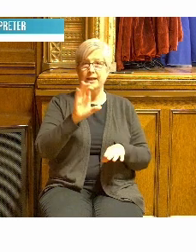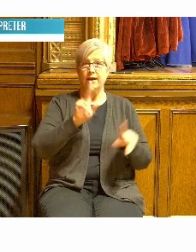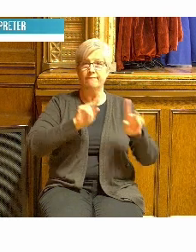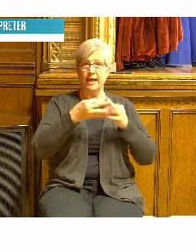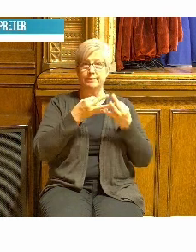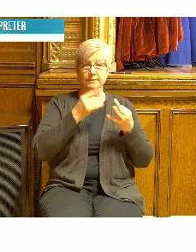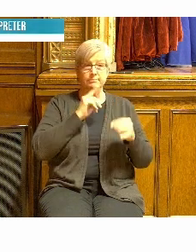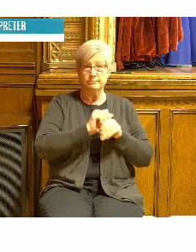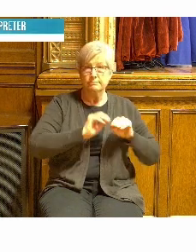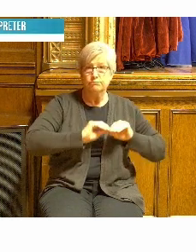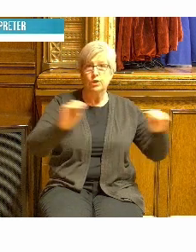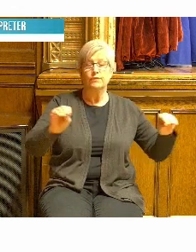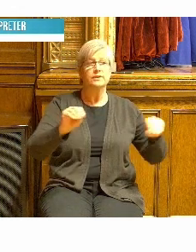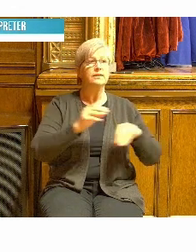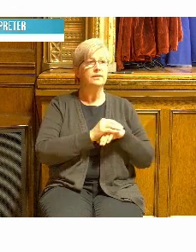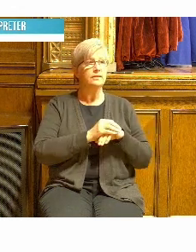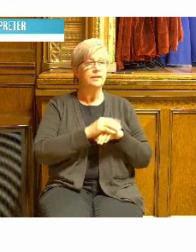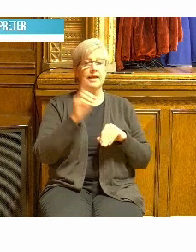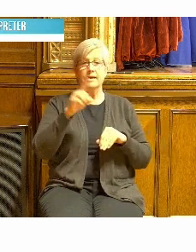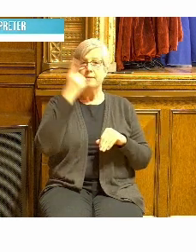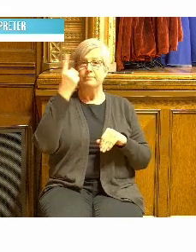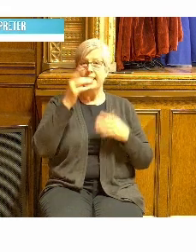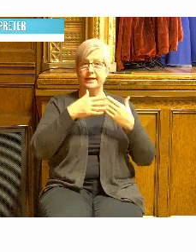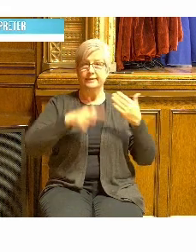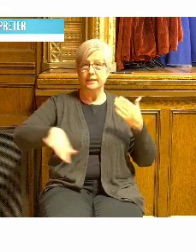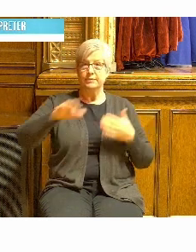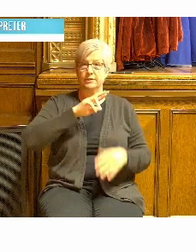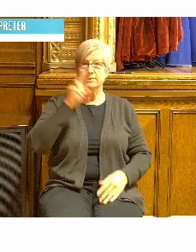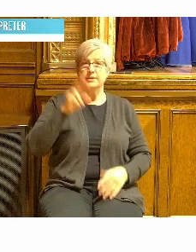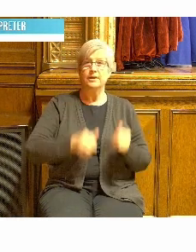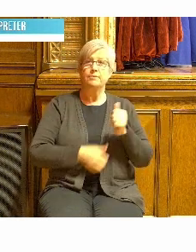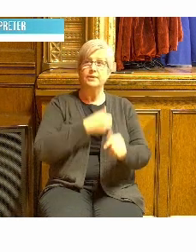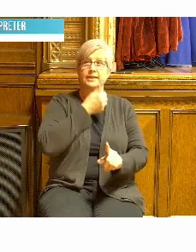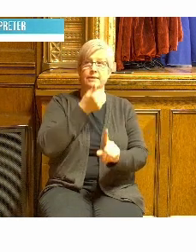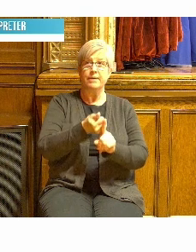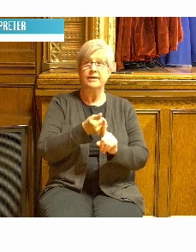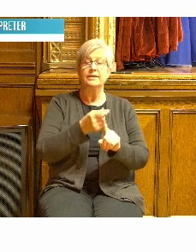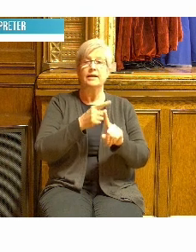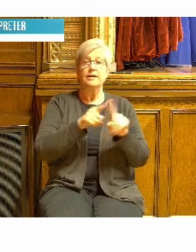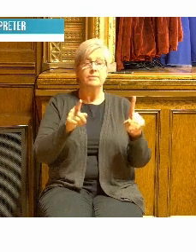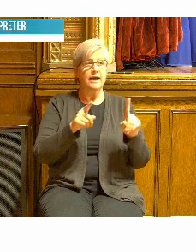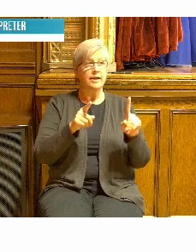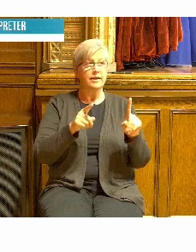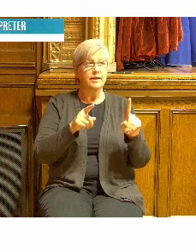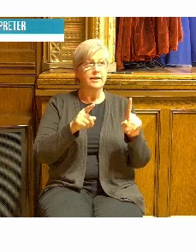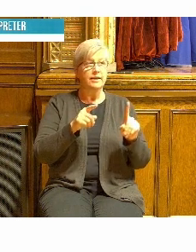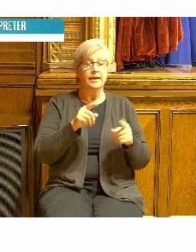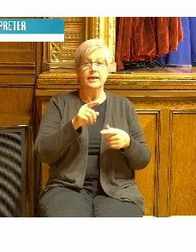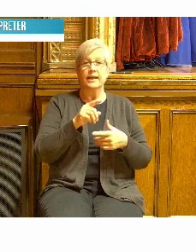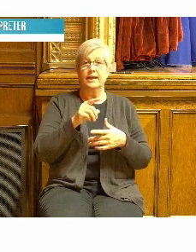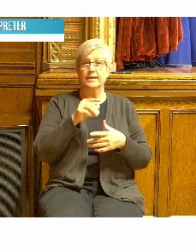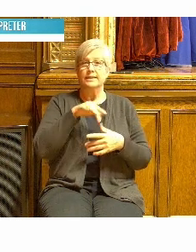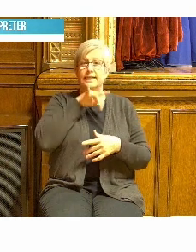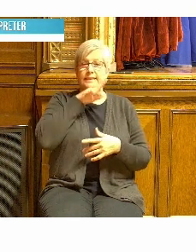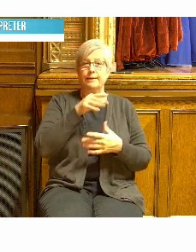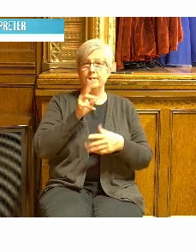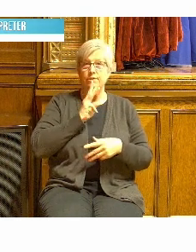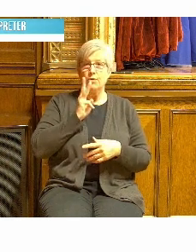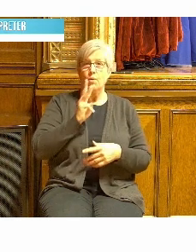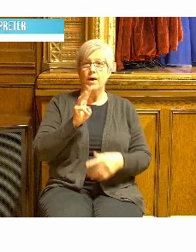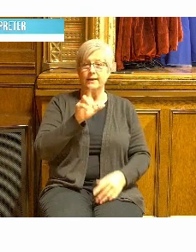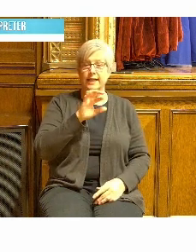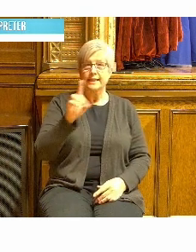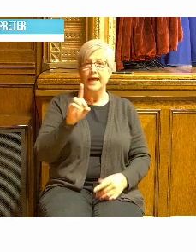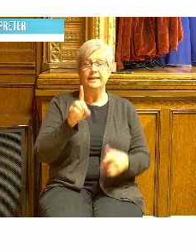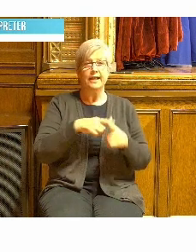were displaced and uprooted. Black neighborhoods in Rochester are the most impacted by gross air, lead, contaminated water, and there are hardly